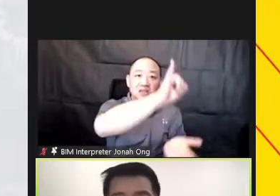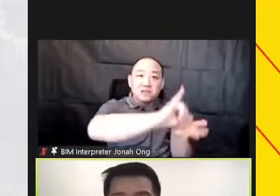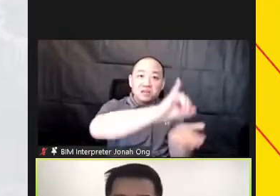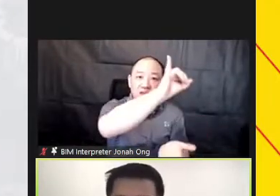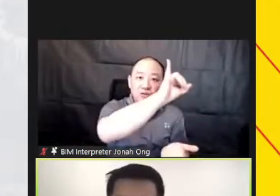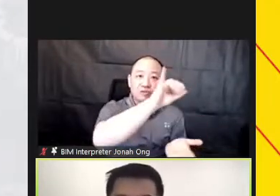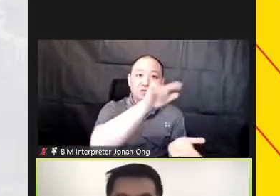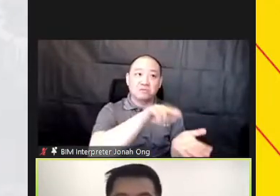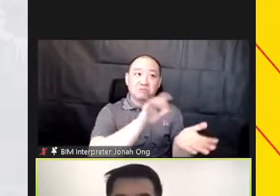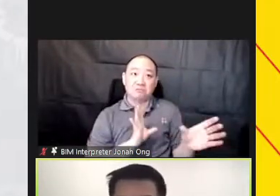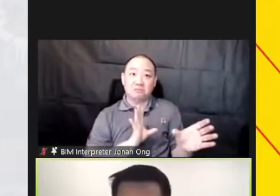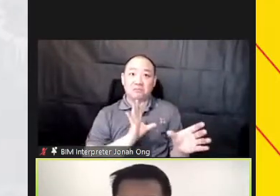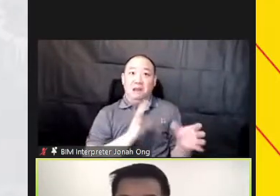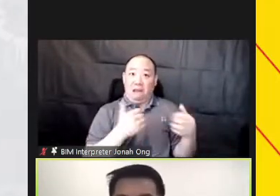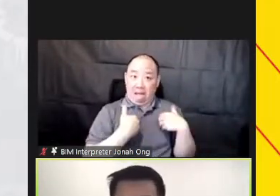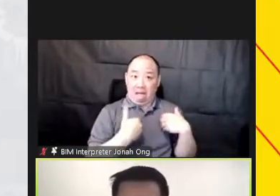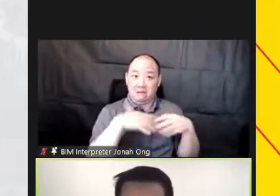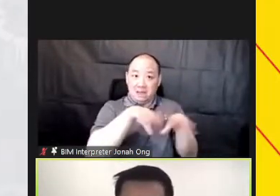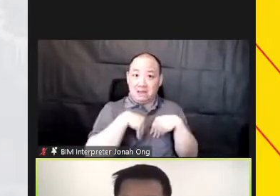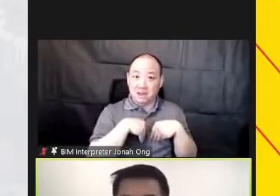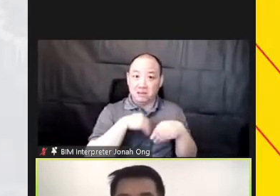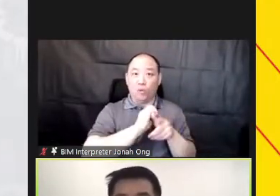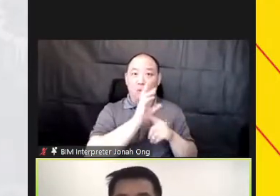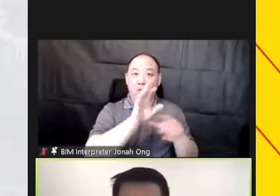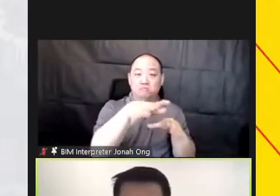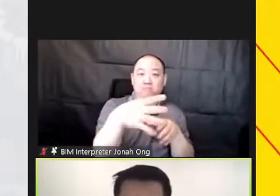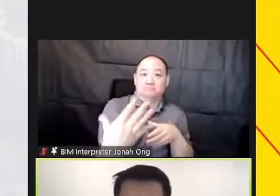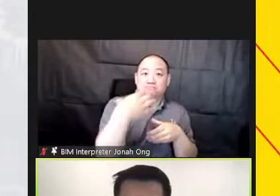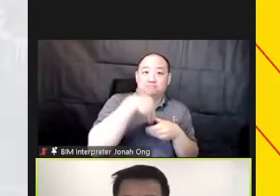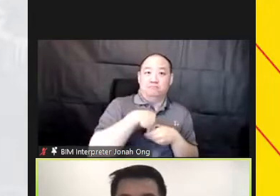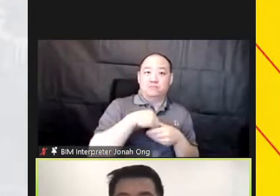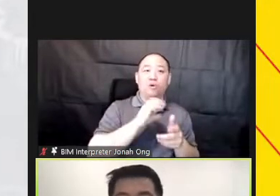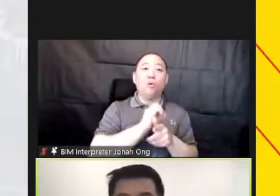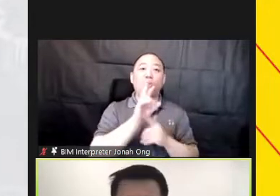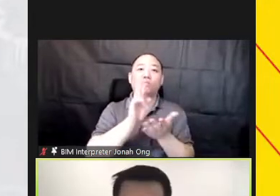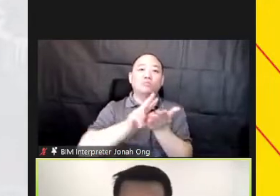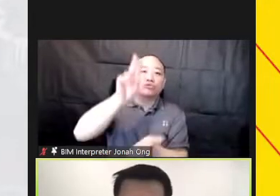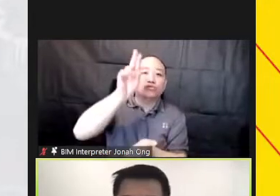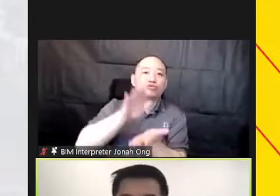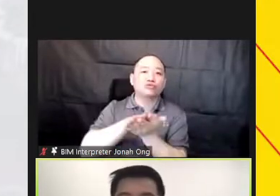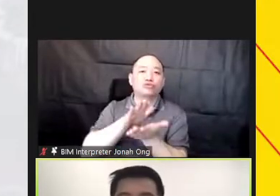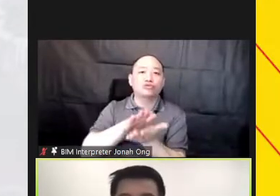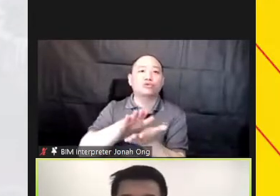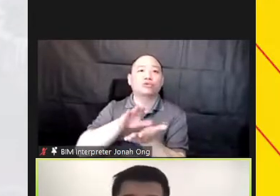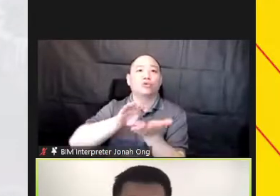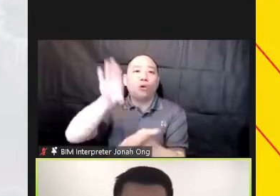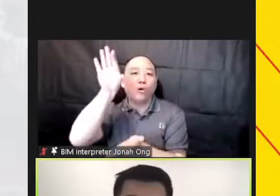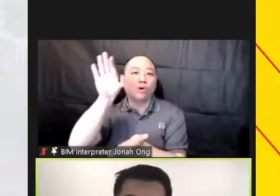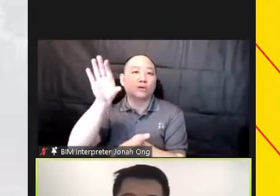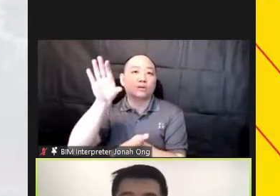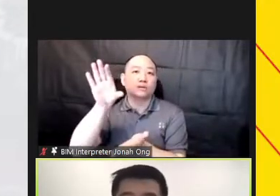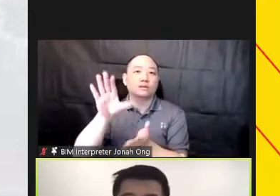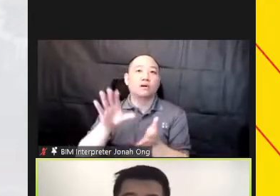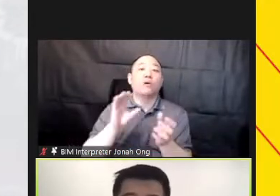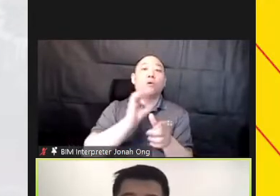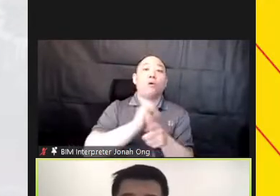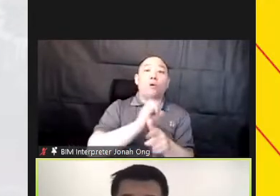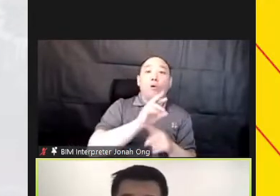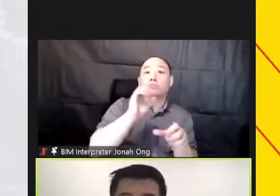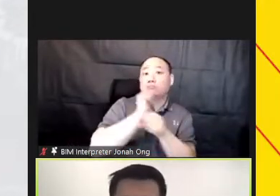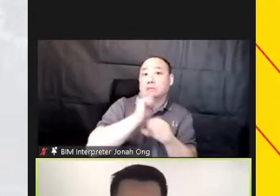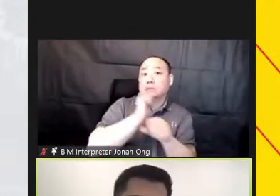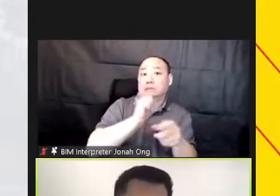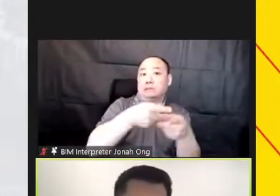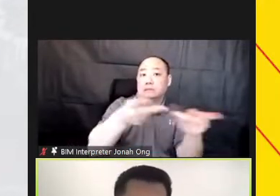how do we make sure our schools, our colleges, our workplaces are attractive enough for and inclusive enough for different groups to